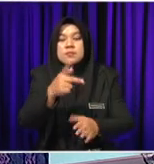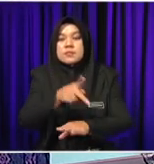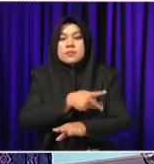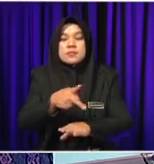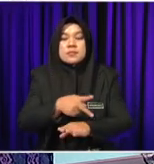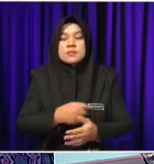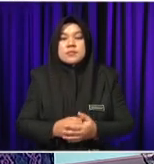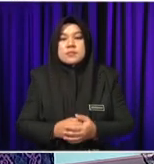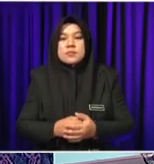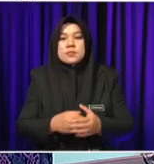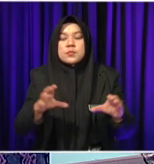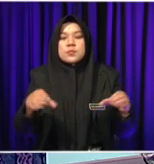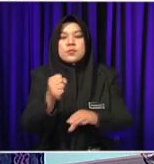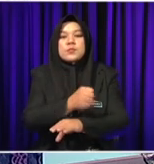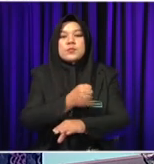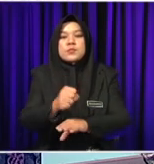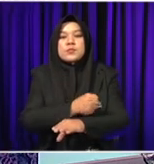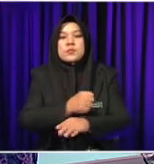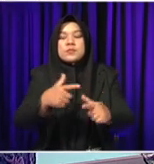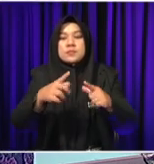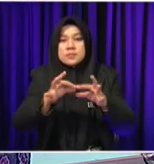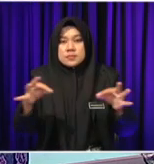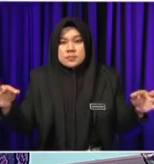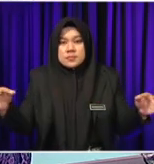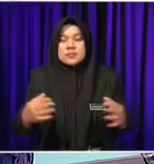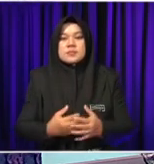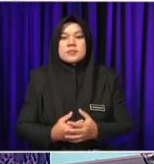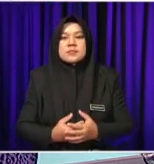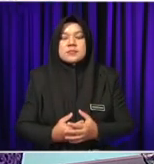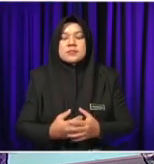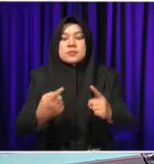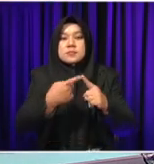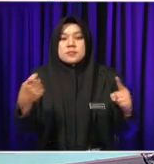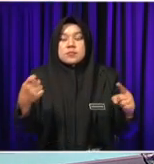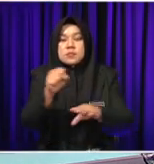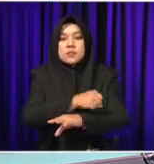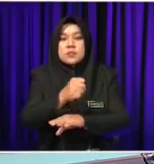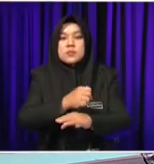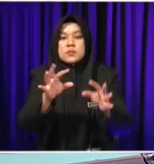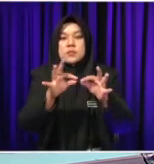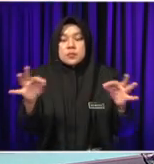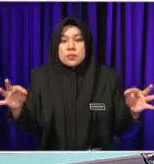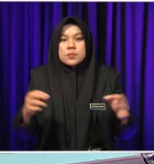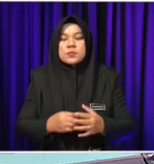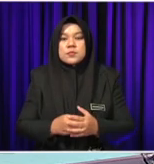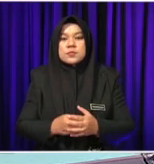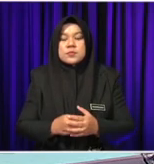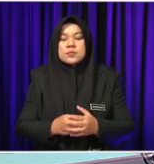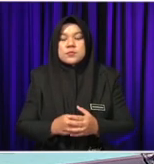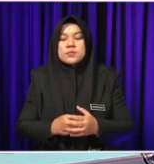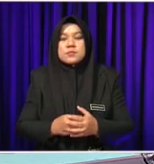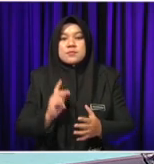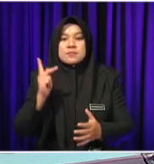go for song lyrics. Wow. All right, so from the song lyrics later, we are just going